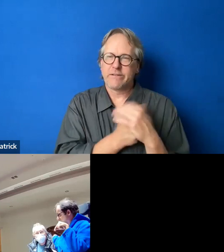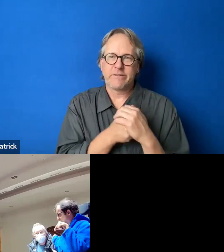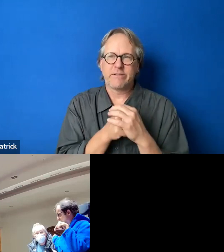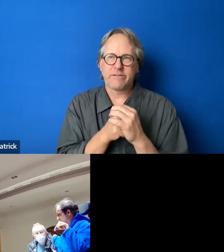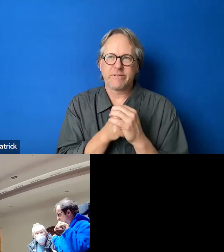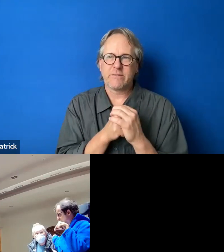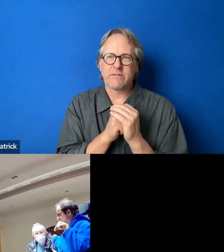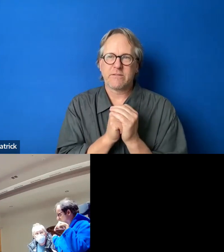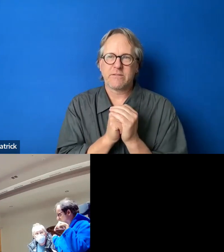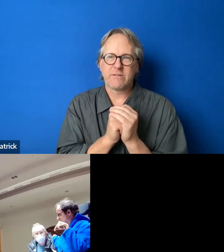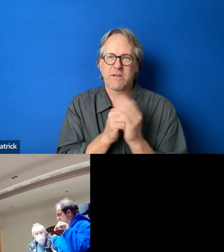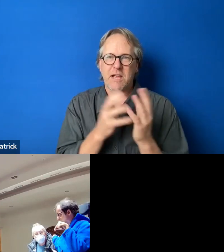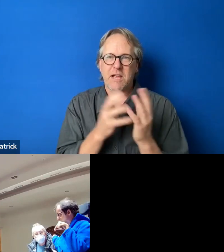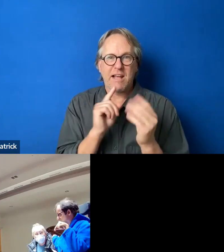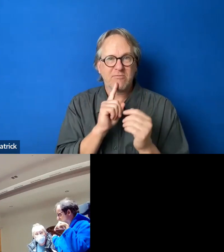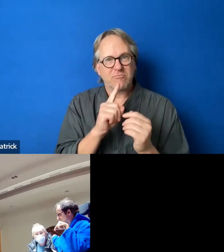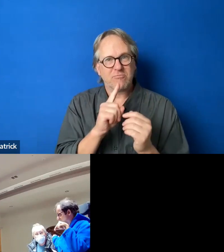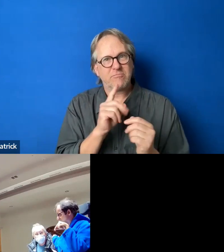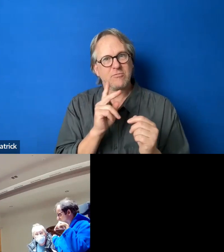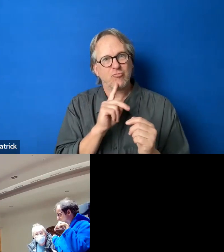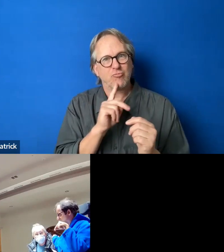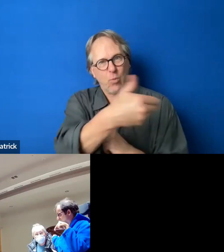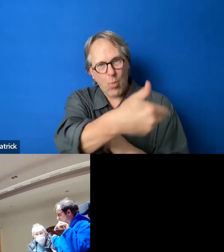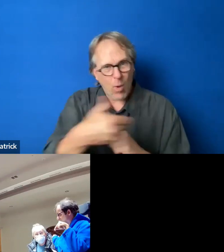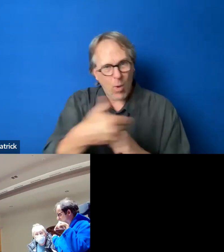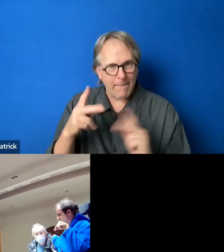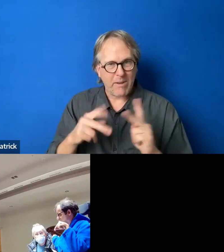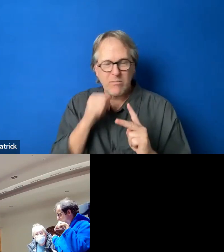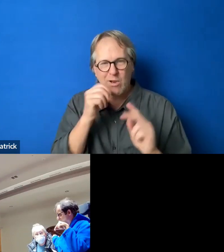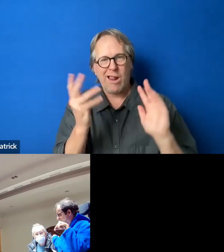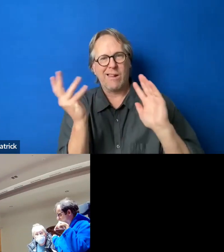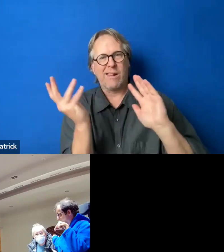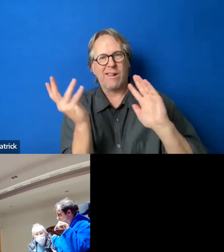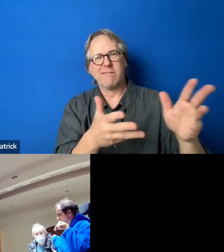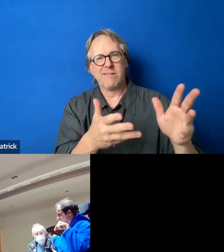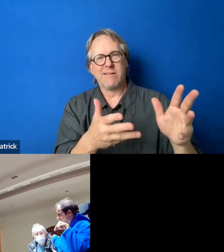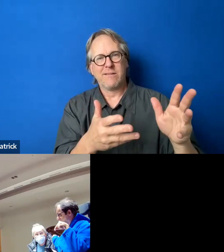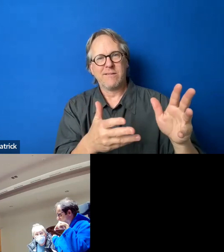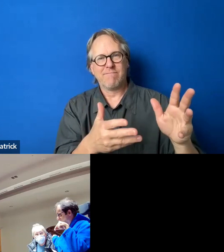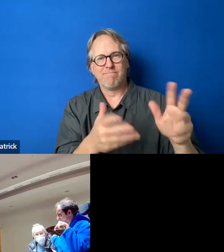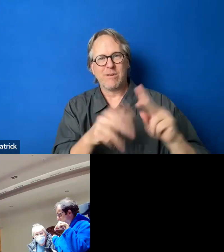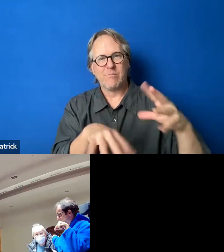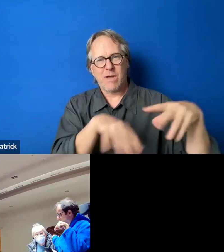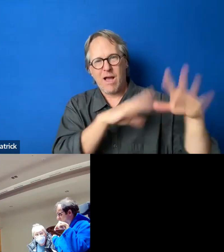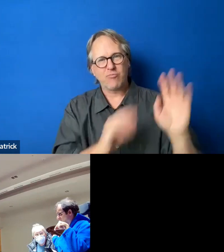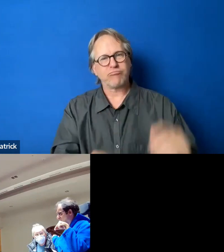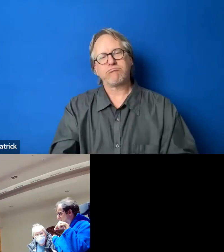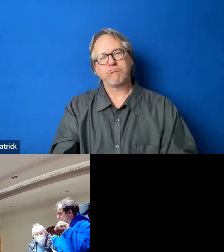how to truly welcome and not leave people behind.